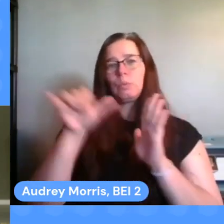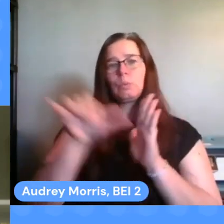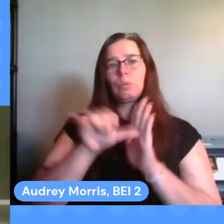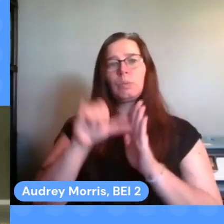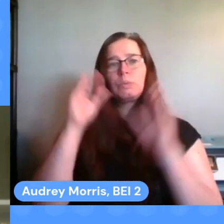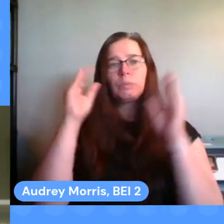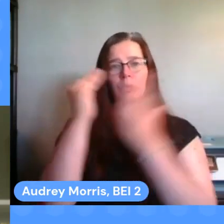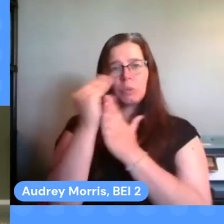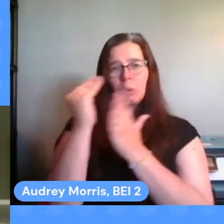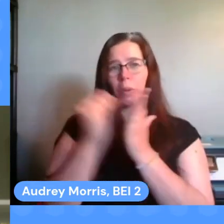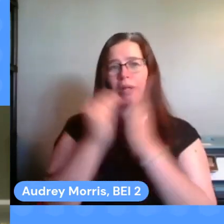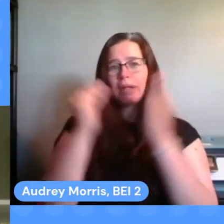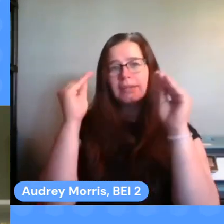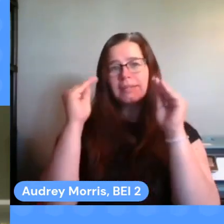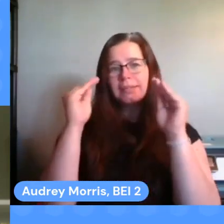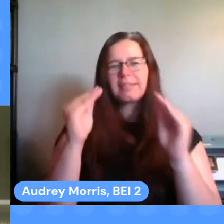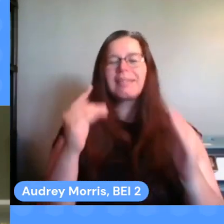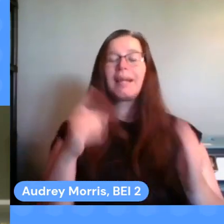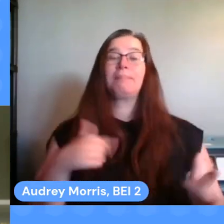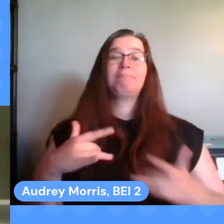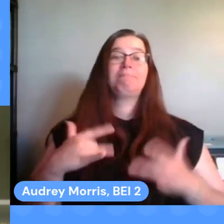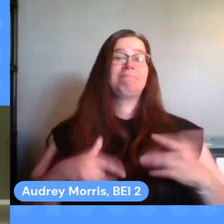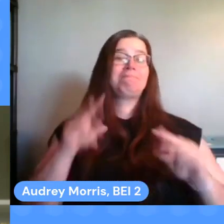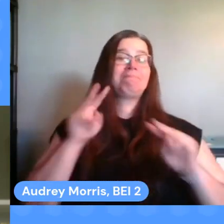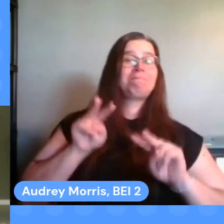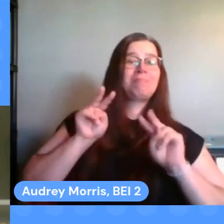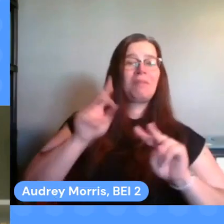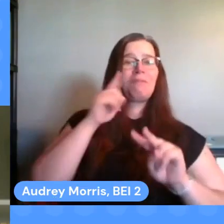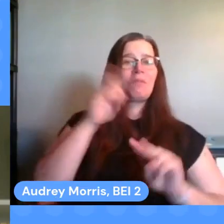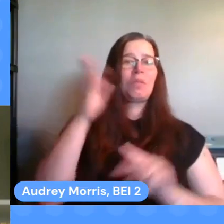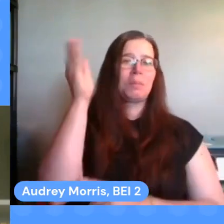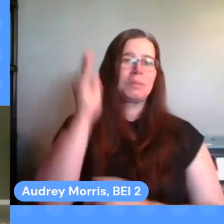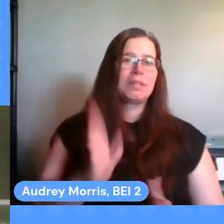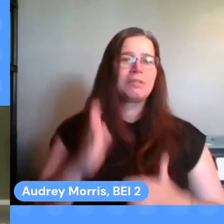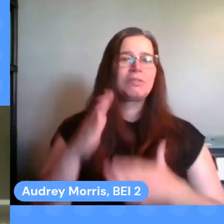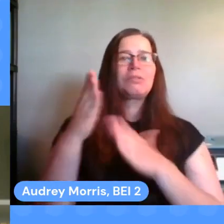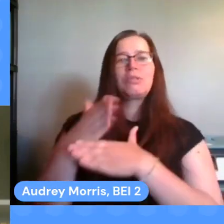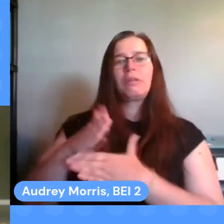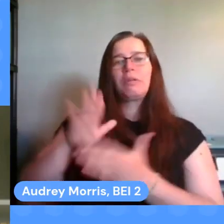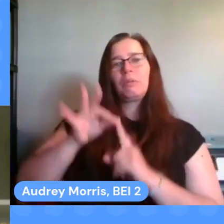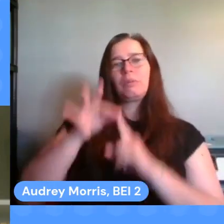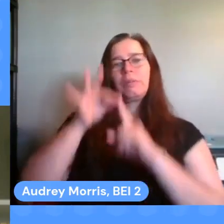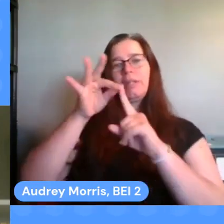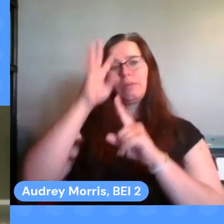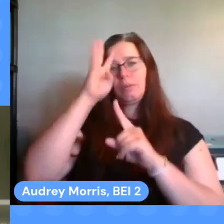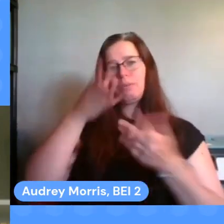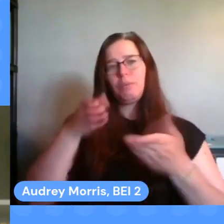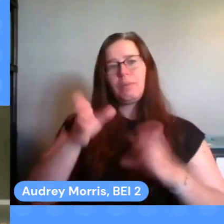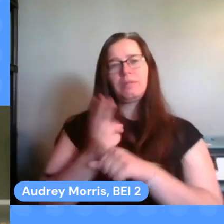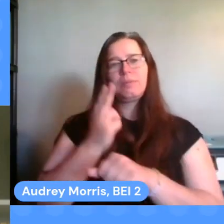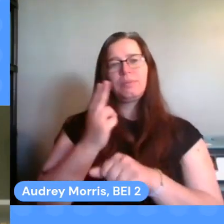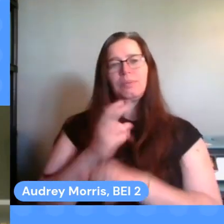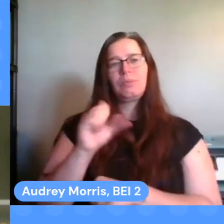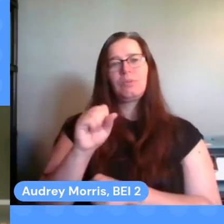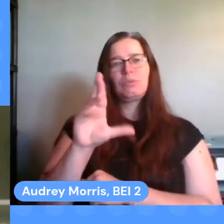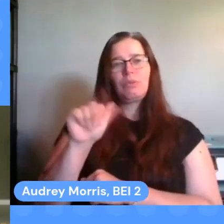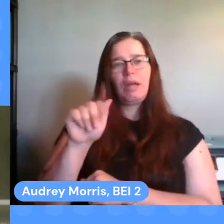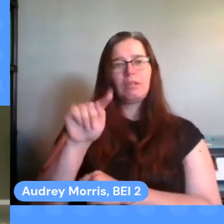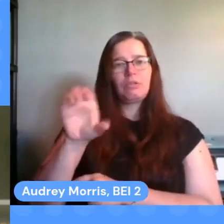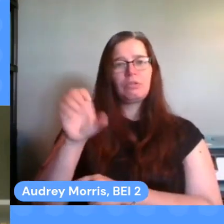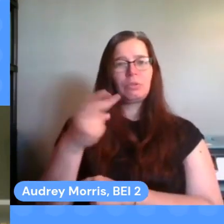So I can't wait to be inspired by our presenters today and hear about the unique and creative ways that they are using Scratch with their